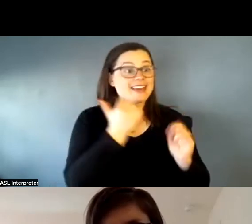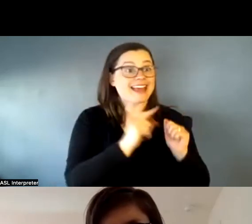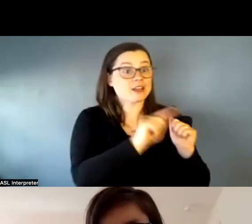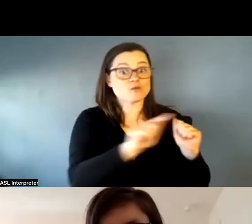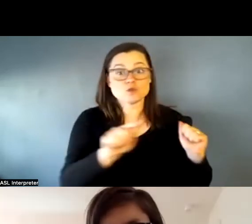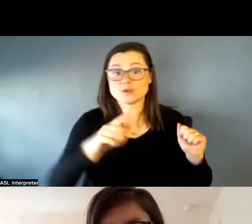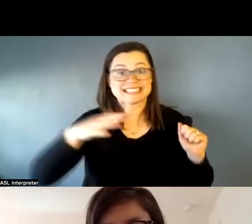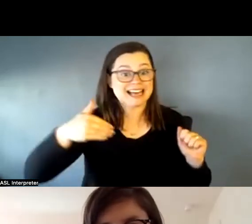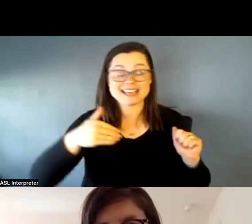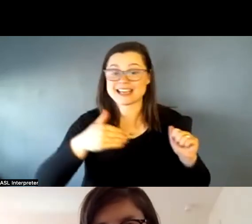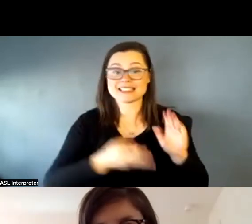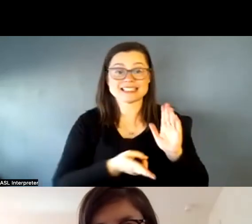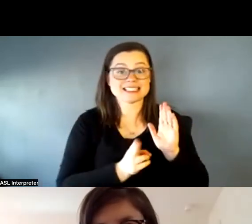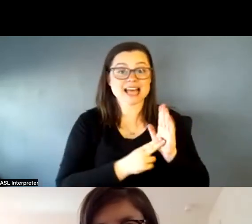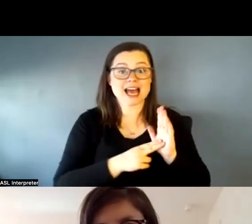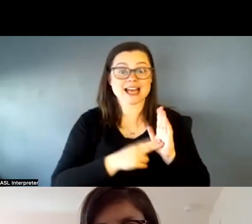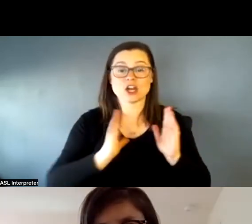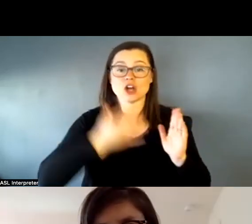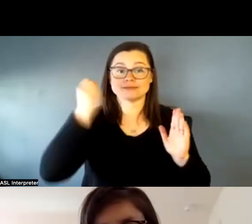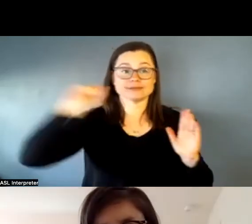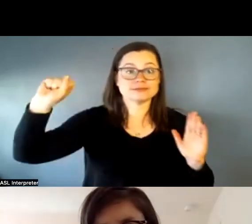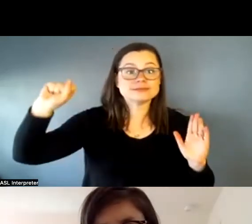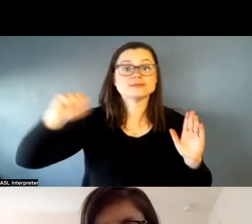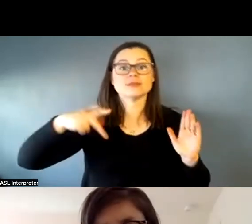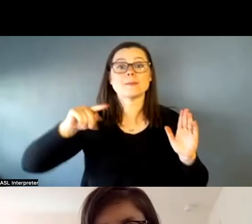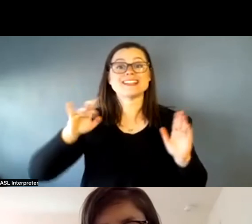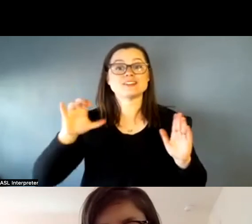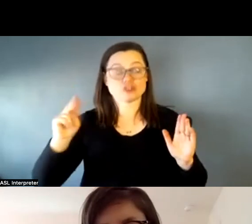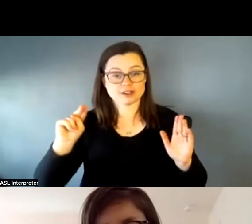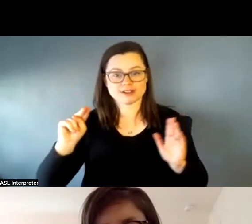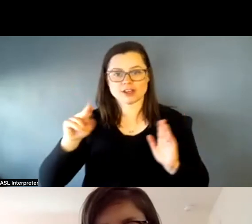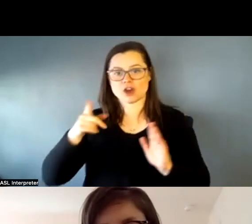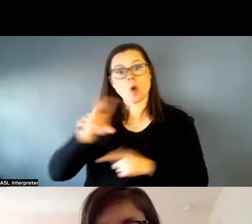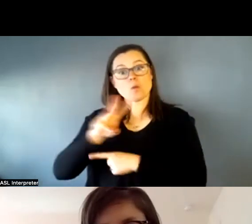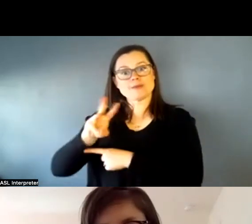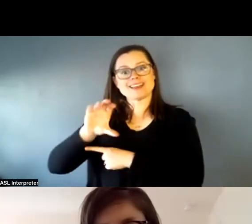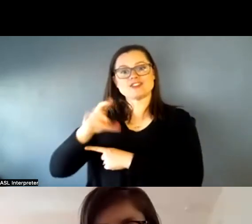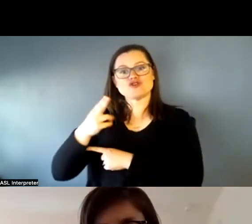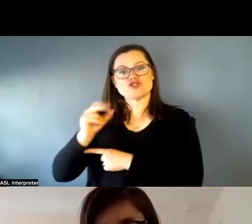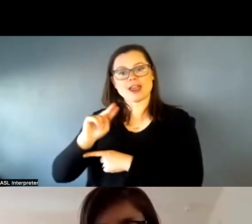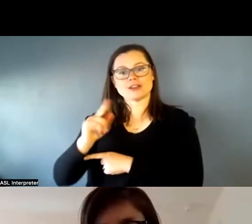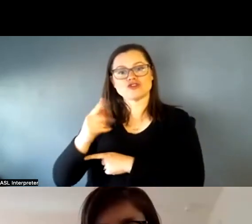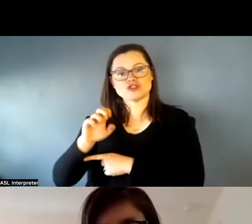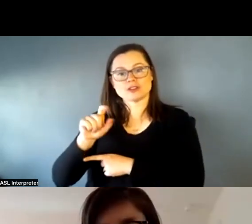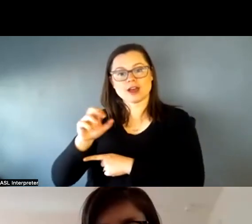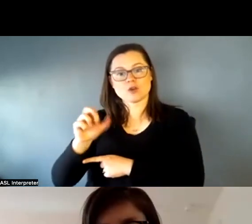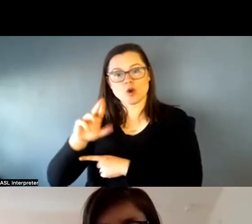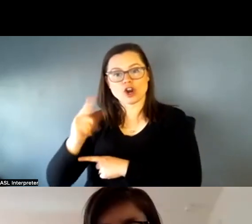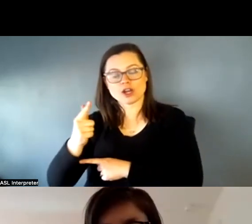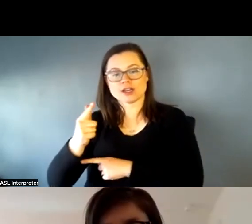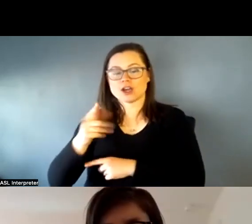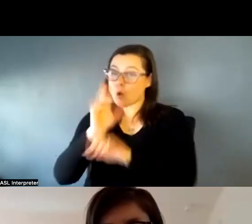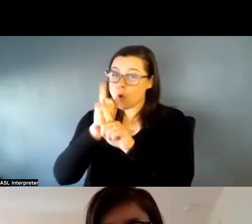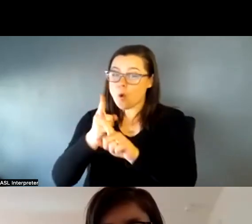petition on change.org, where we are trying to reach 100,000